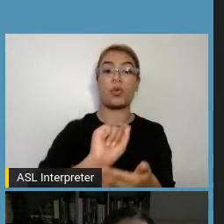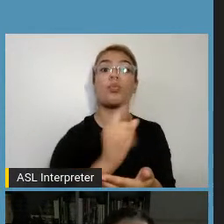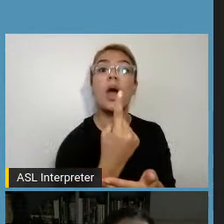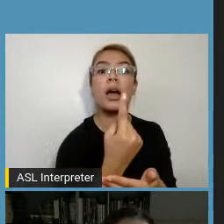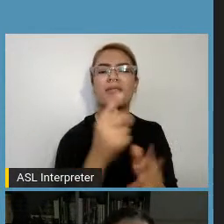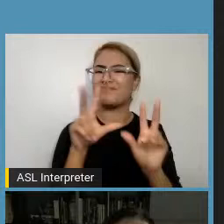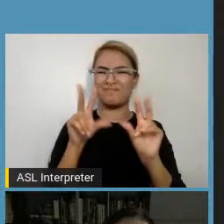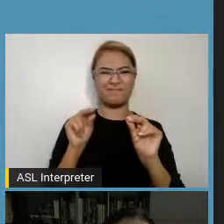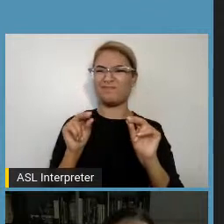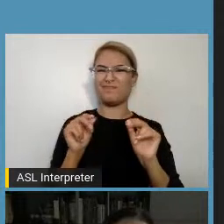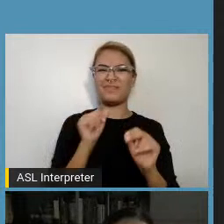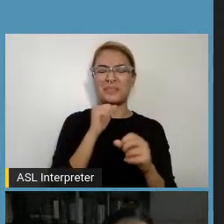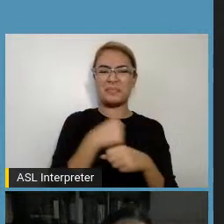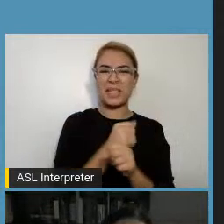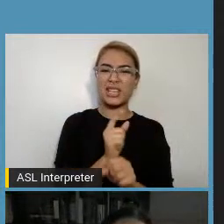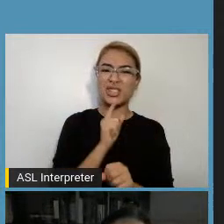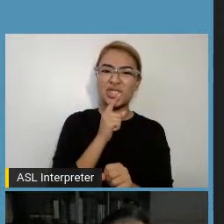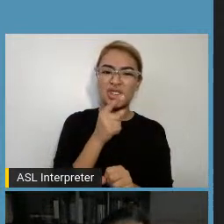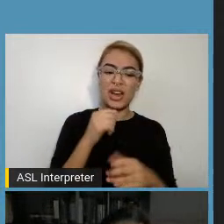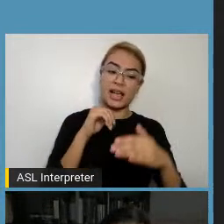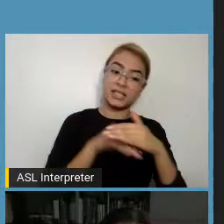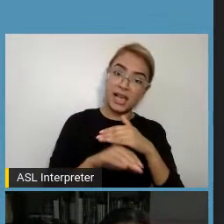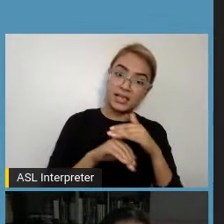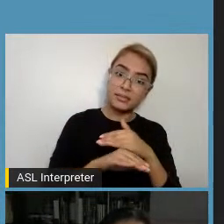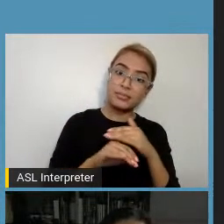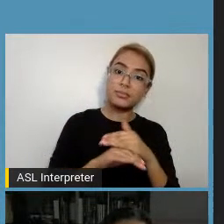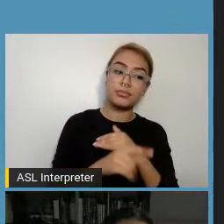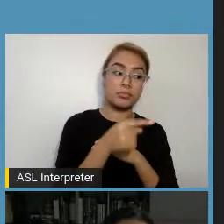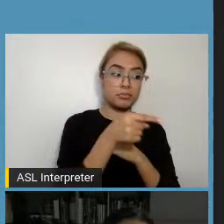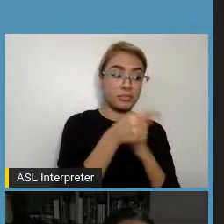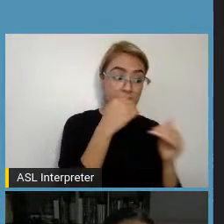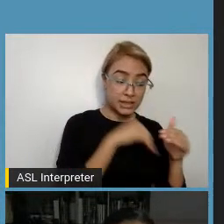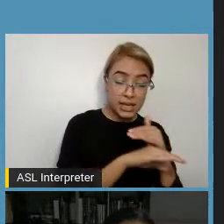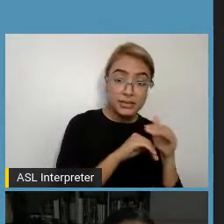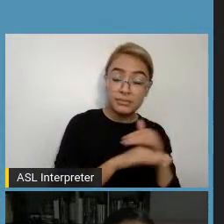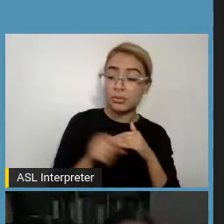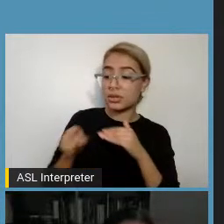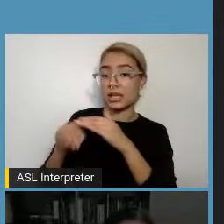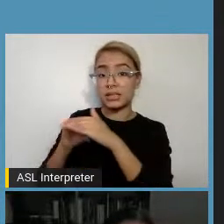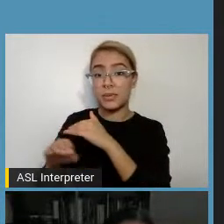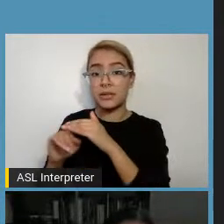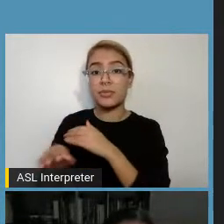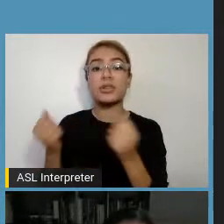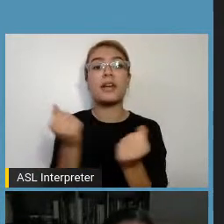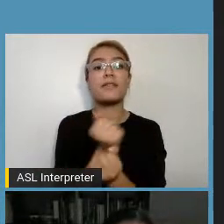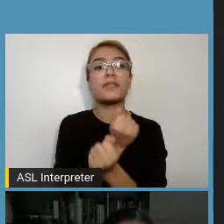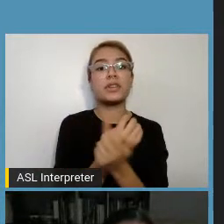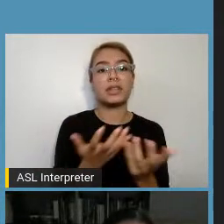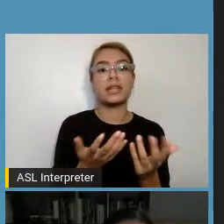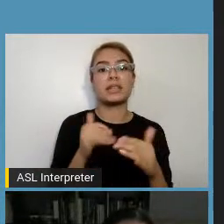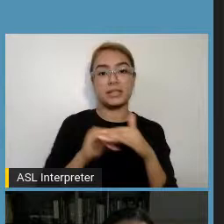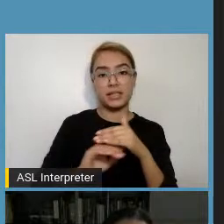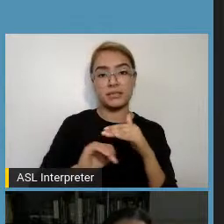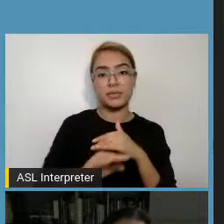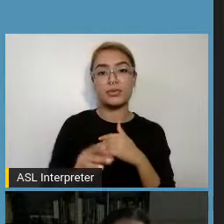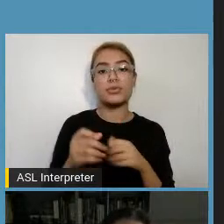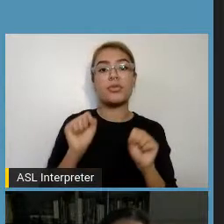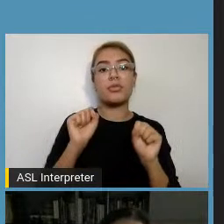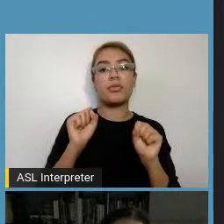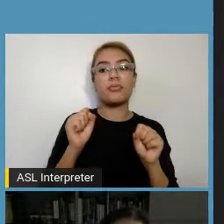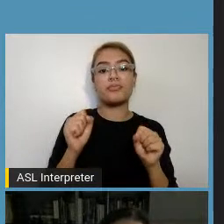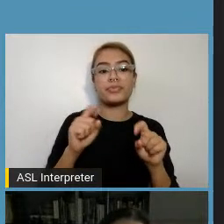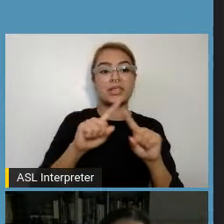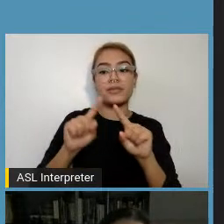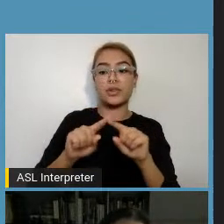make sure that it is accessible and that all the versions of it are there. And so we can give different groups